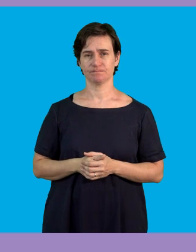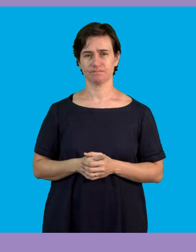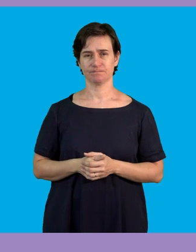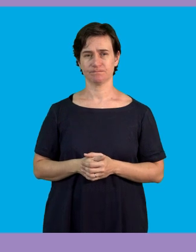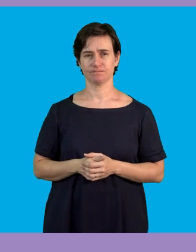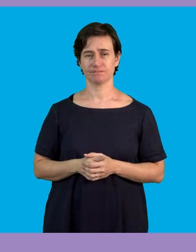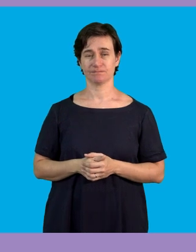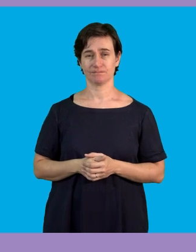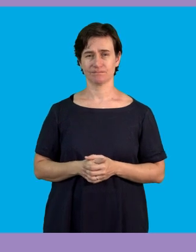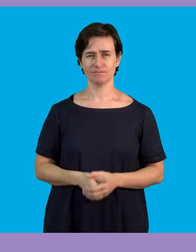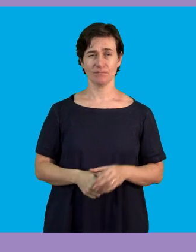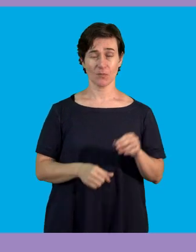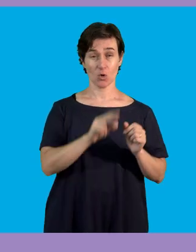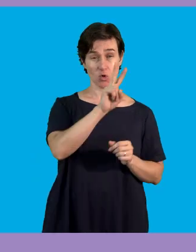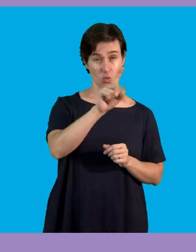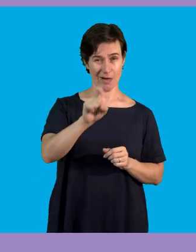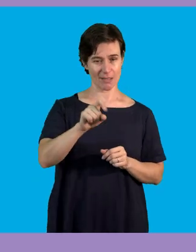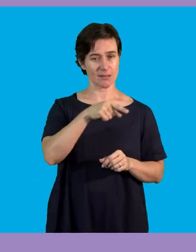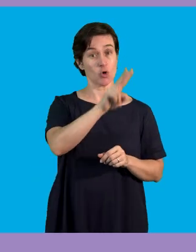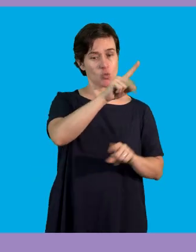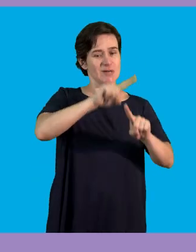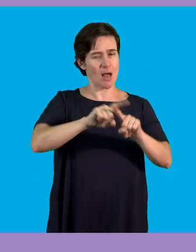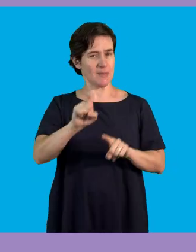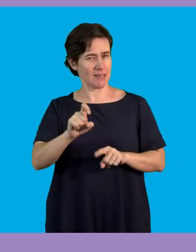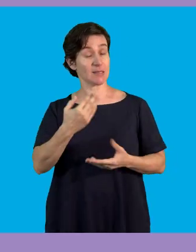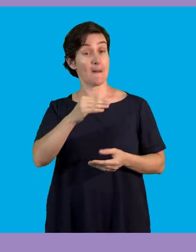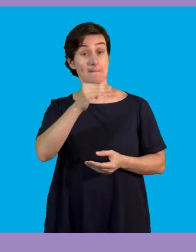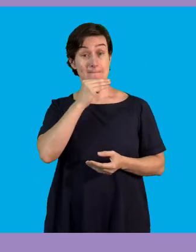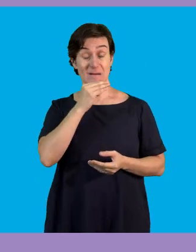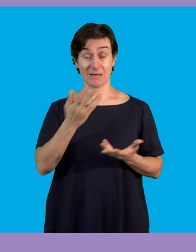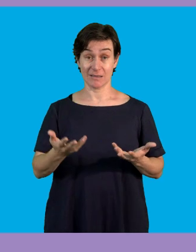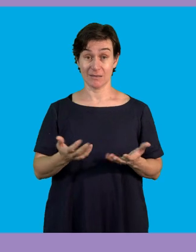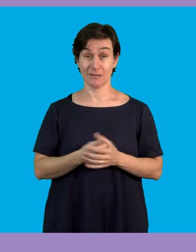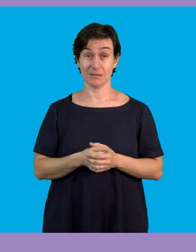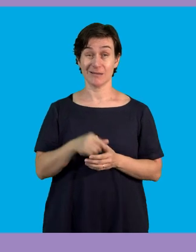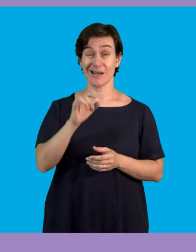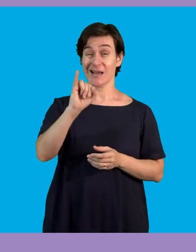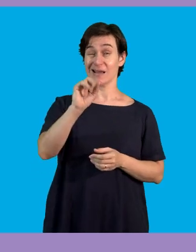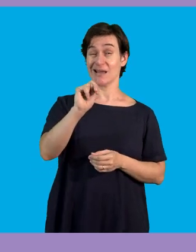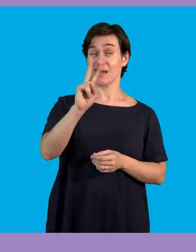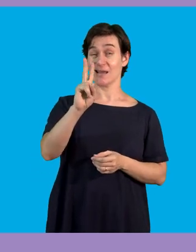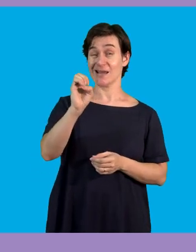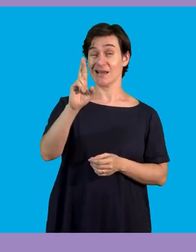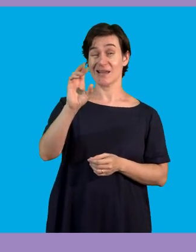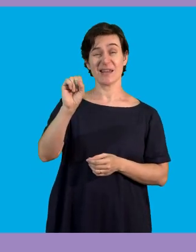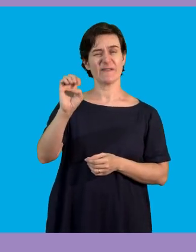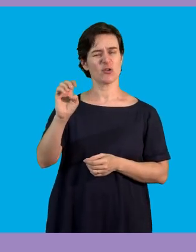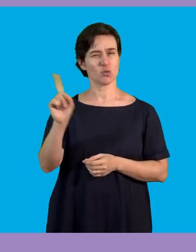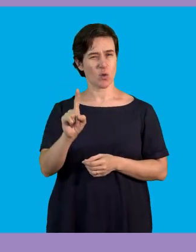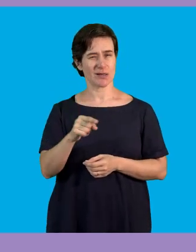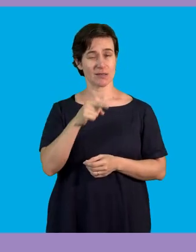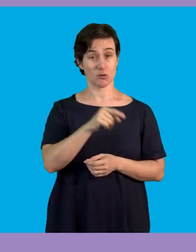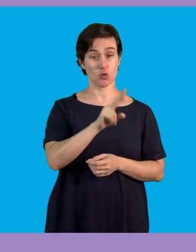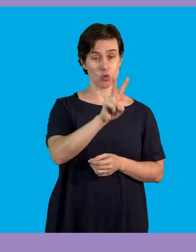And 2 and x are multiplied together, so the multiplicative inverse of 2 is